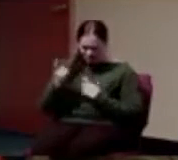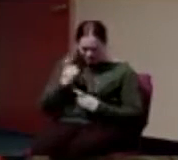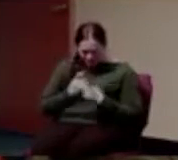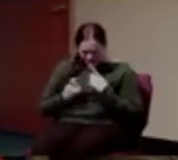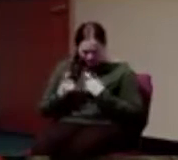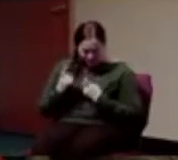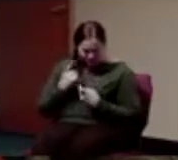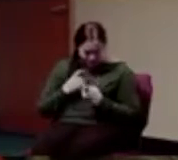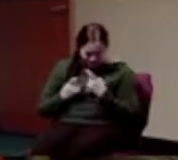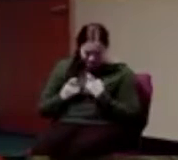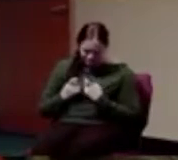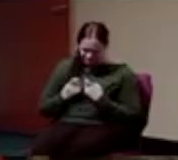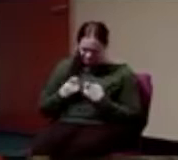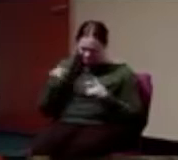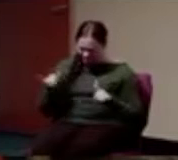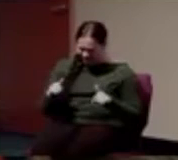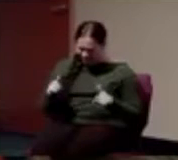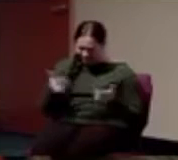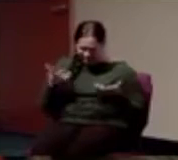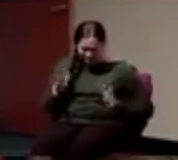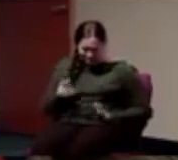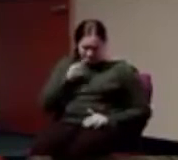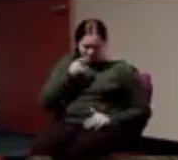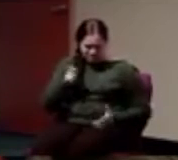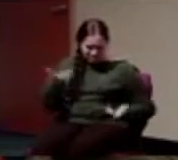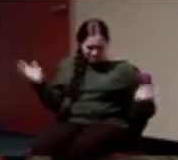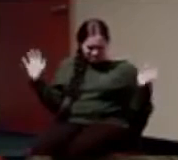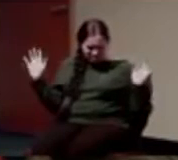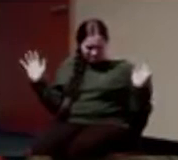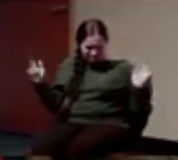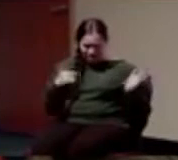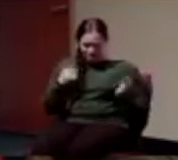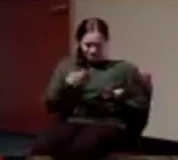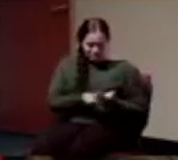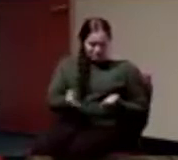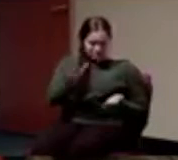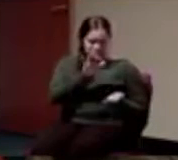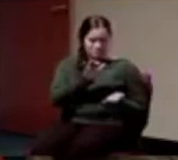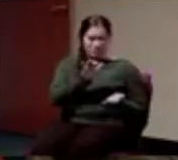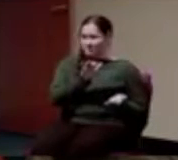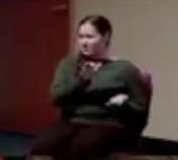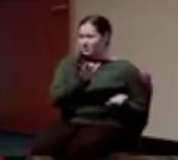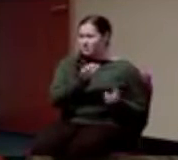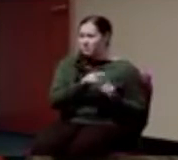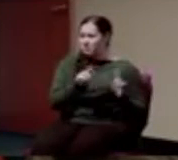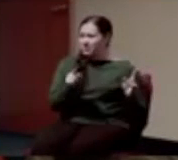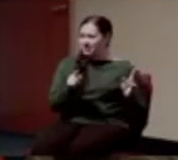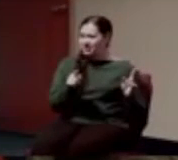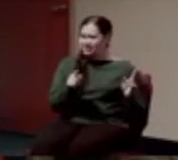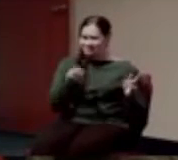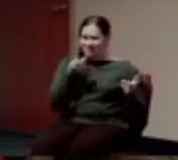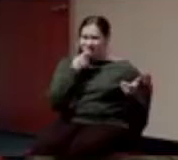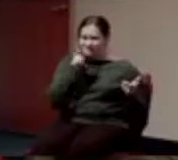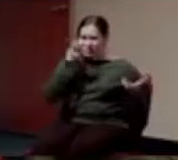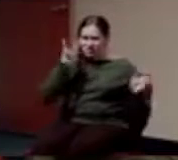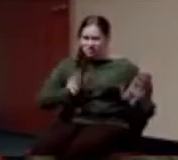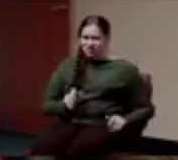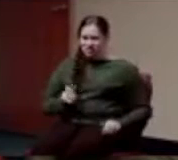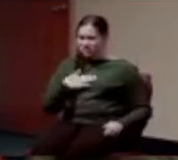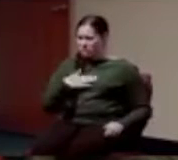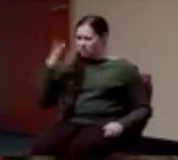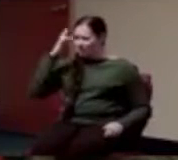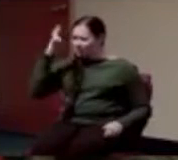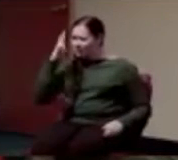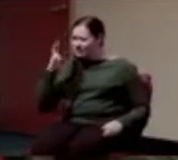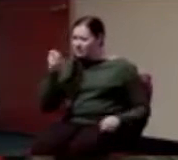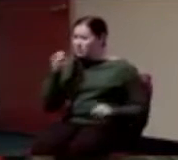this. Is this all that there is for me? Like, I've acquired all these riches, I have money, but man, is this it? Is this my purpose in life? Or is